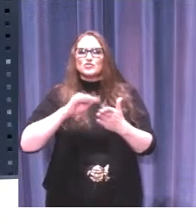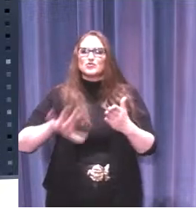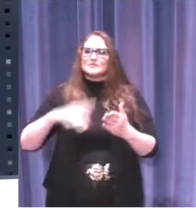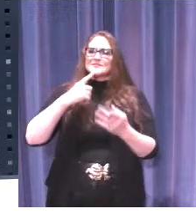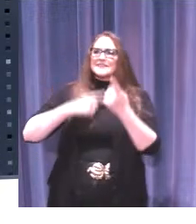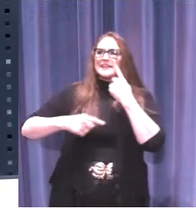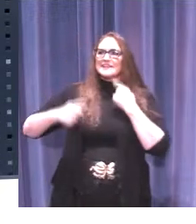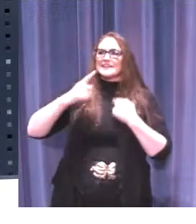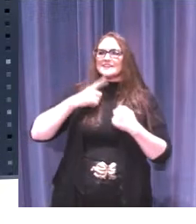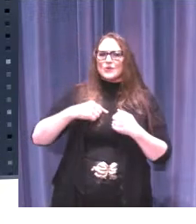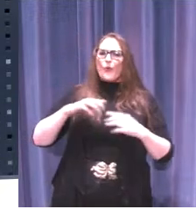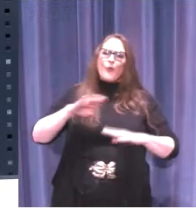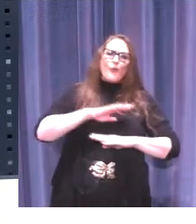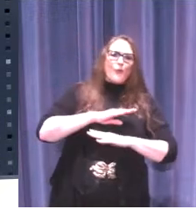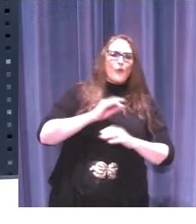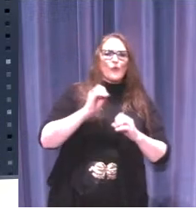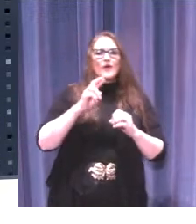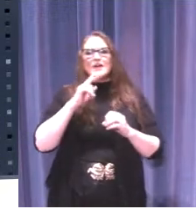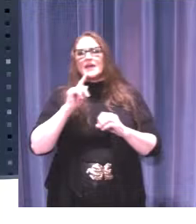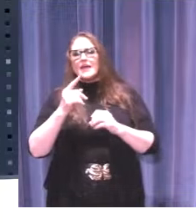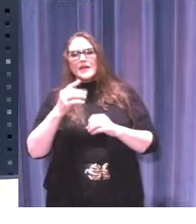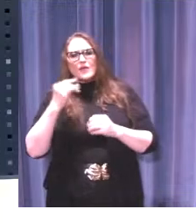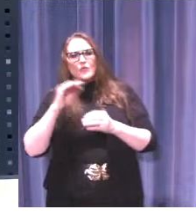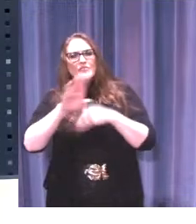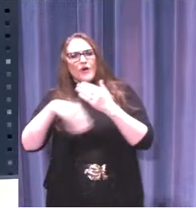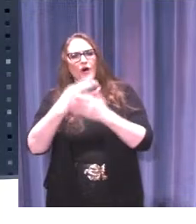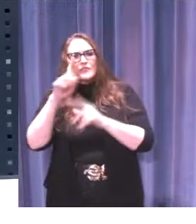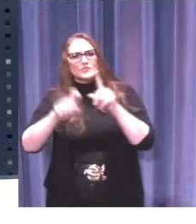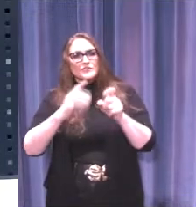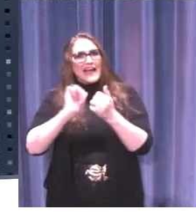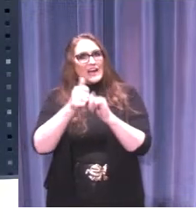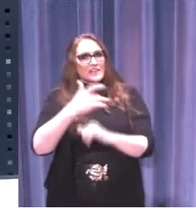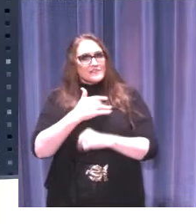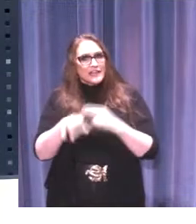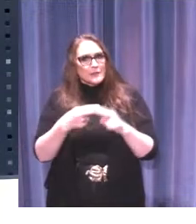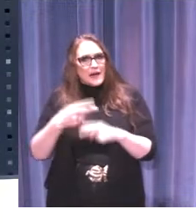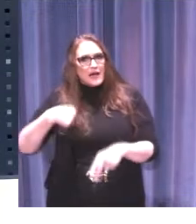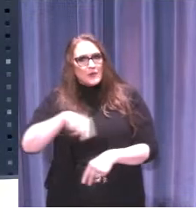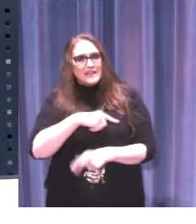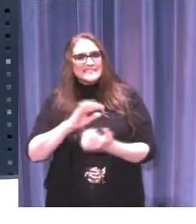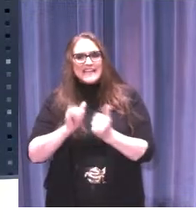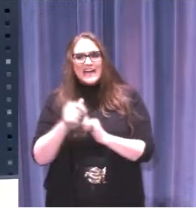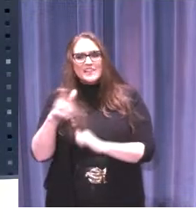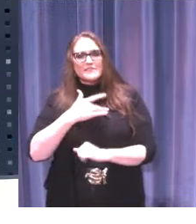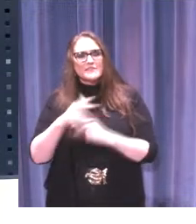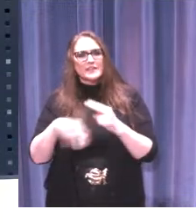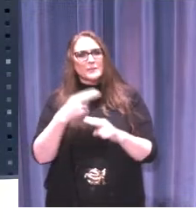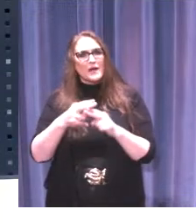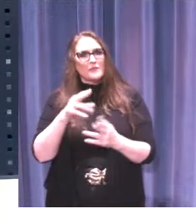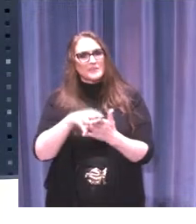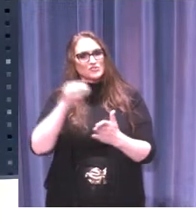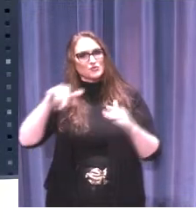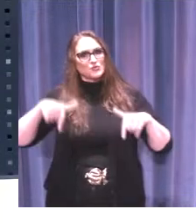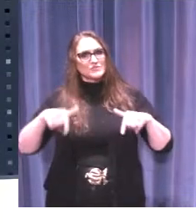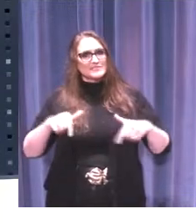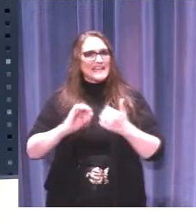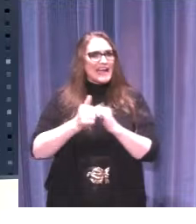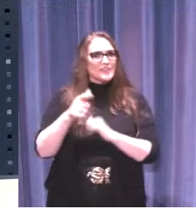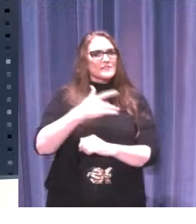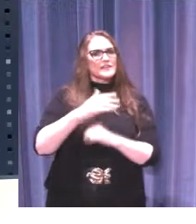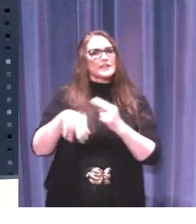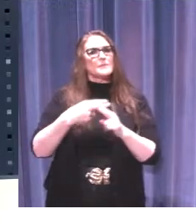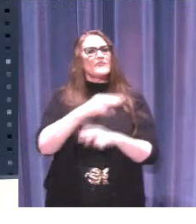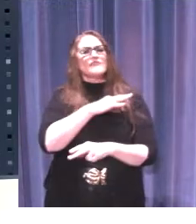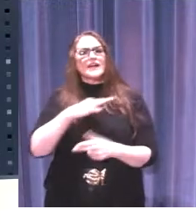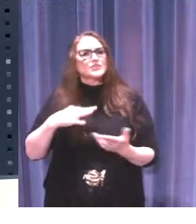in satisfaction surveys? How do they feel about us? How do they feel about being students here? How do they feel about their faculty?